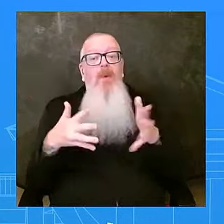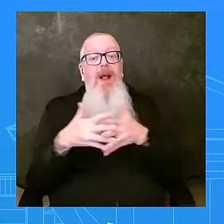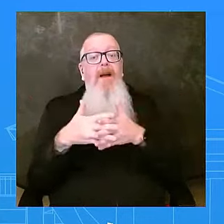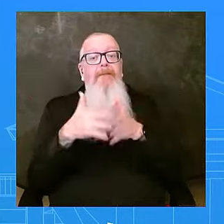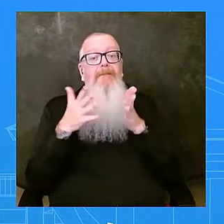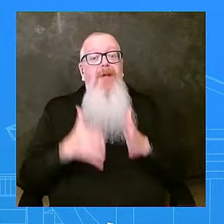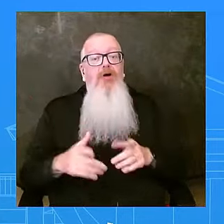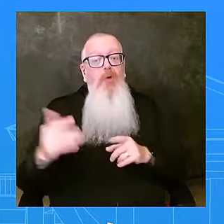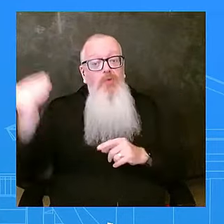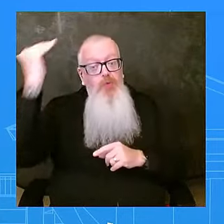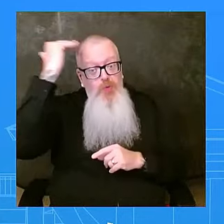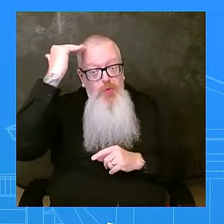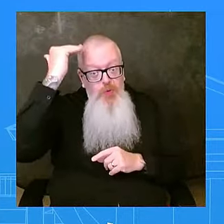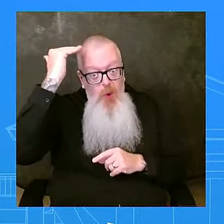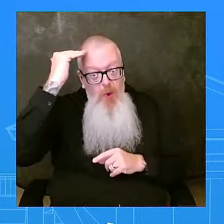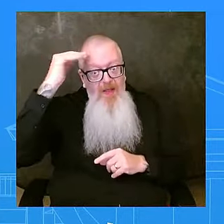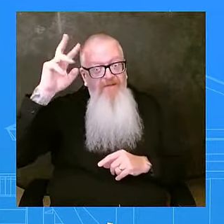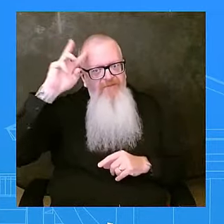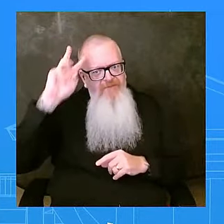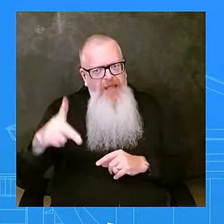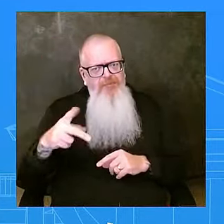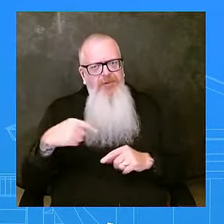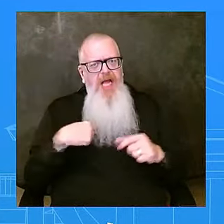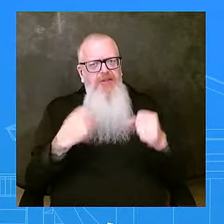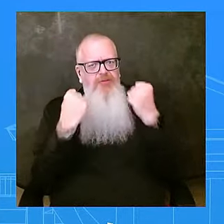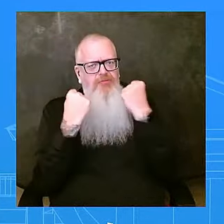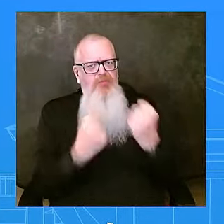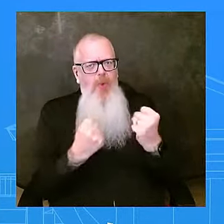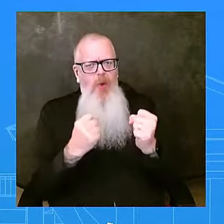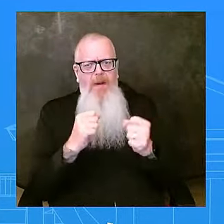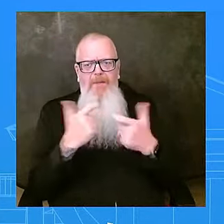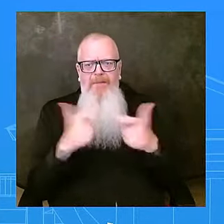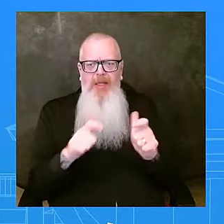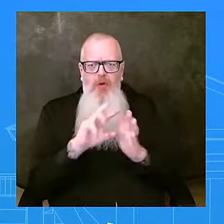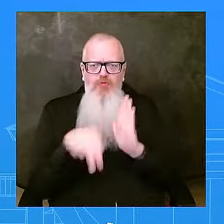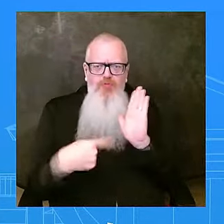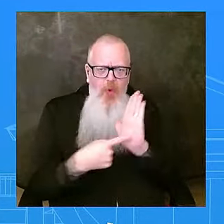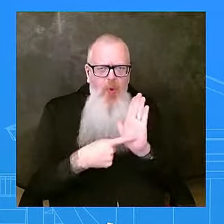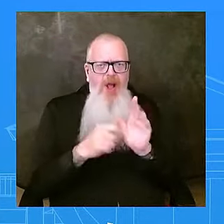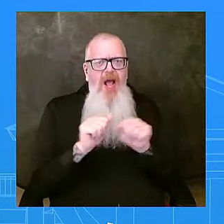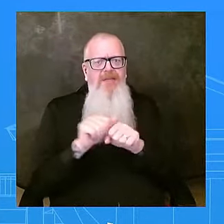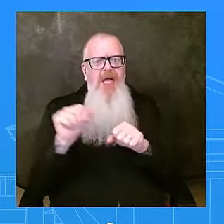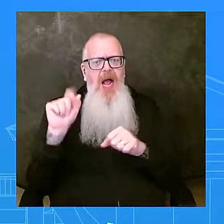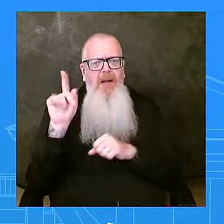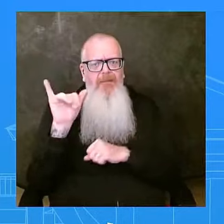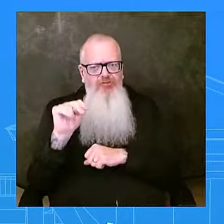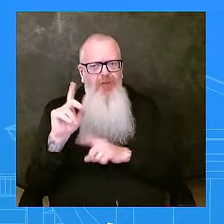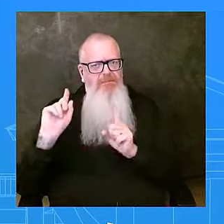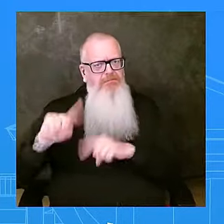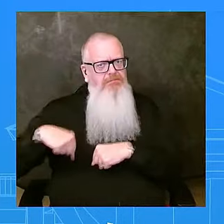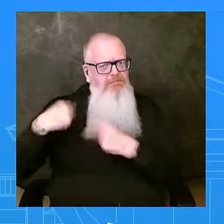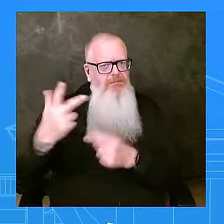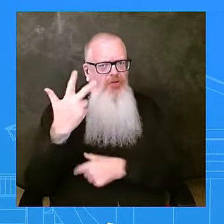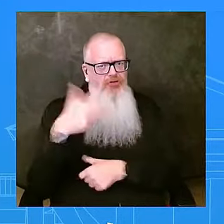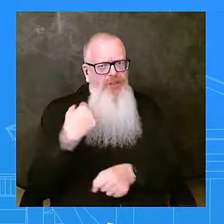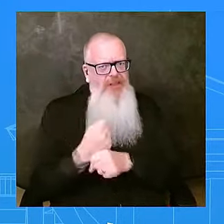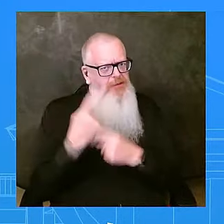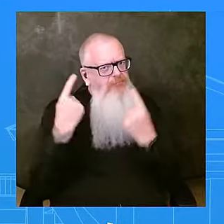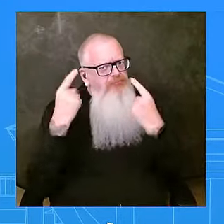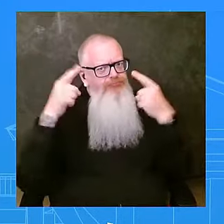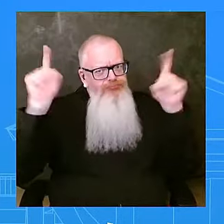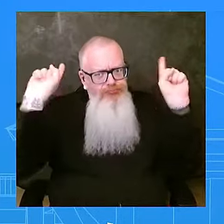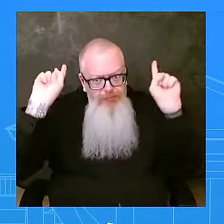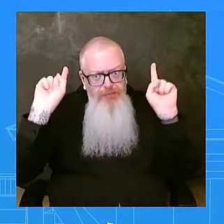a very big role in the success of this administration over the last 3.5 years. And we have said this before, even before